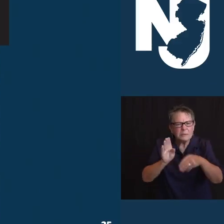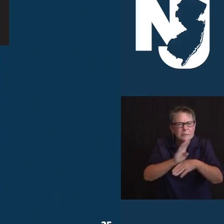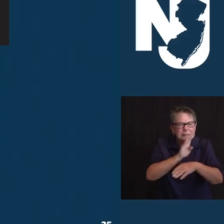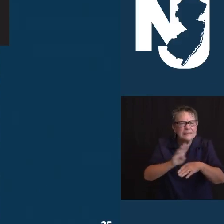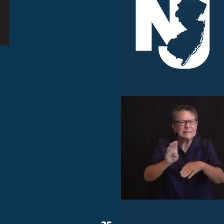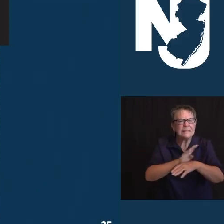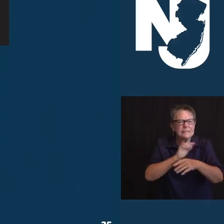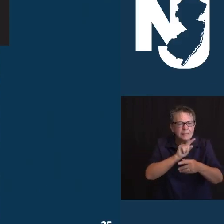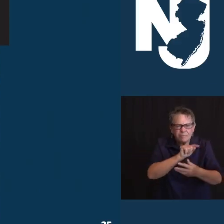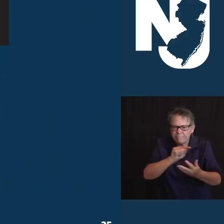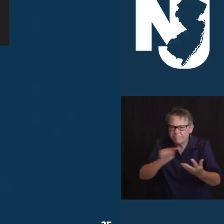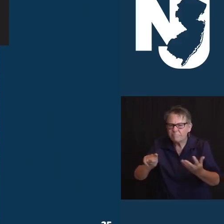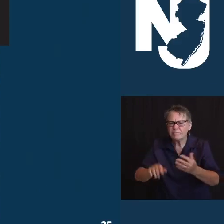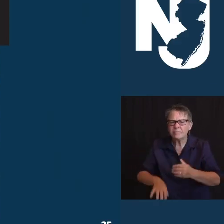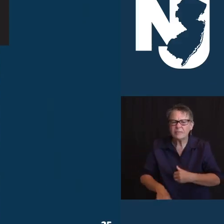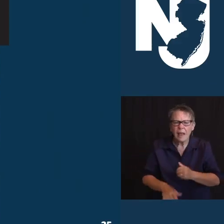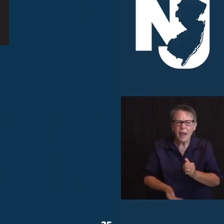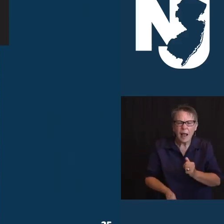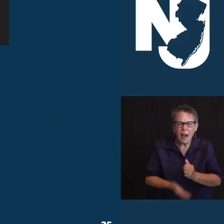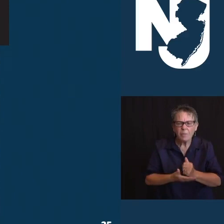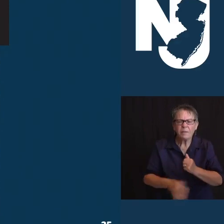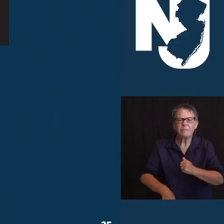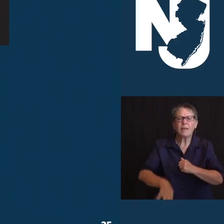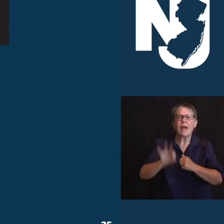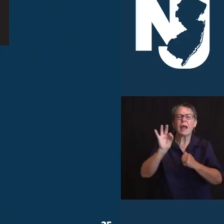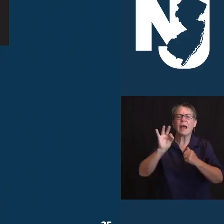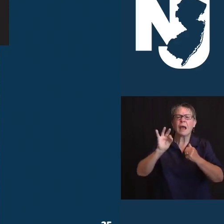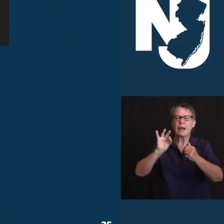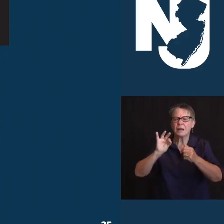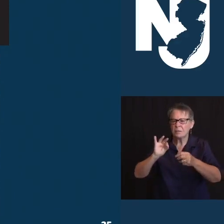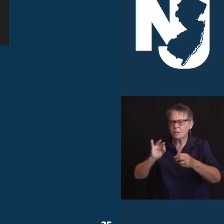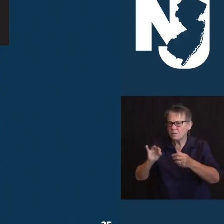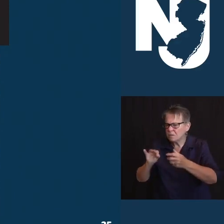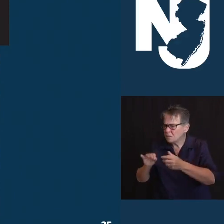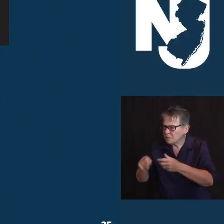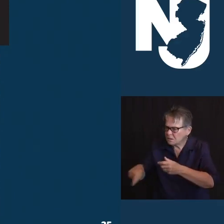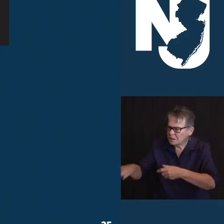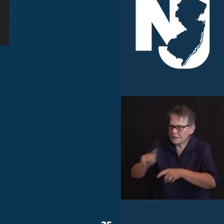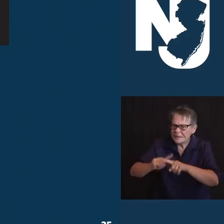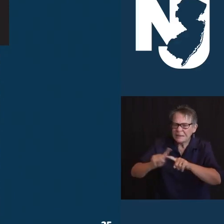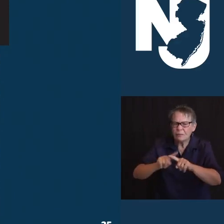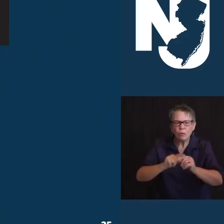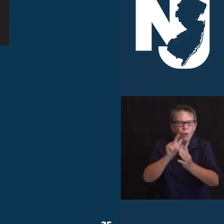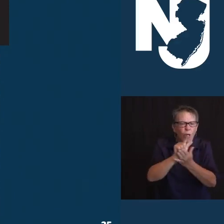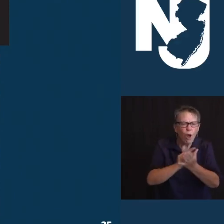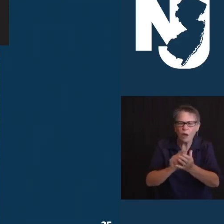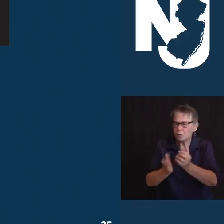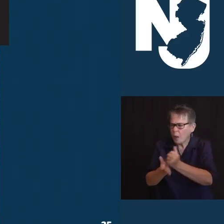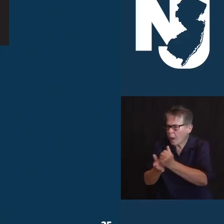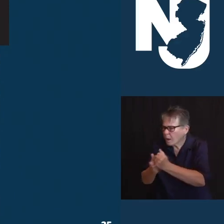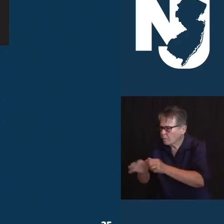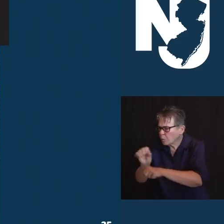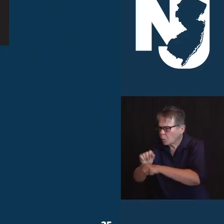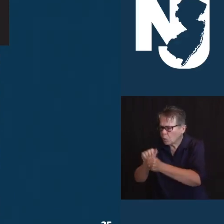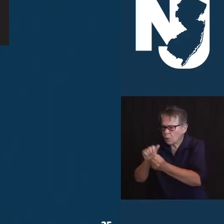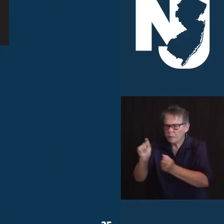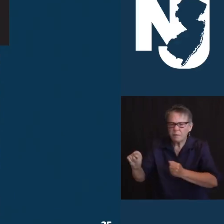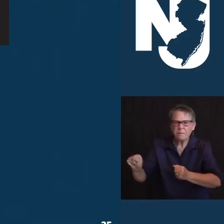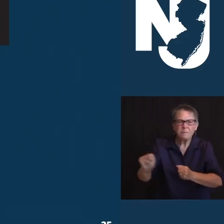Squibb, Dow Jones, and Integra Life Sciences, as well as Princeton University and the Stevens Institute of